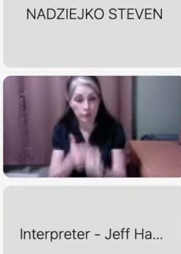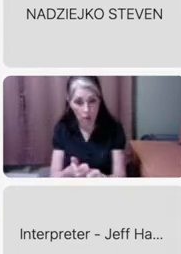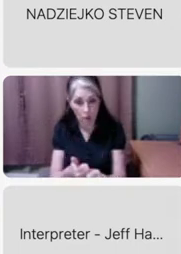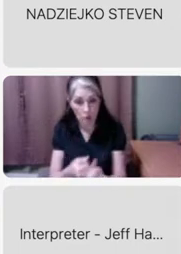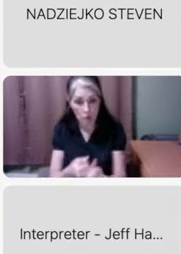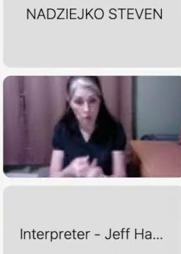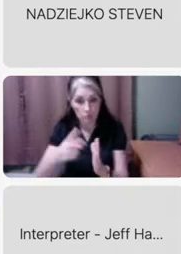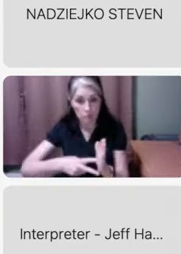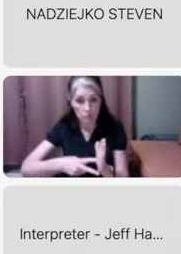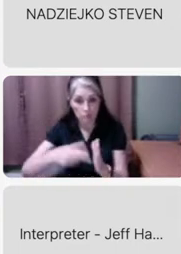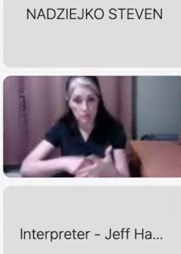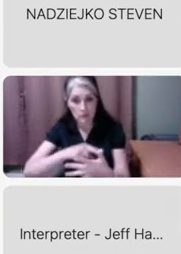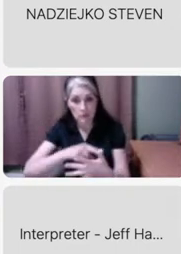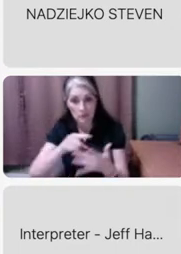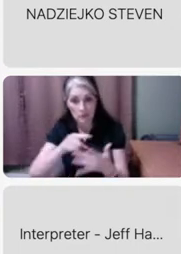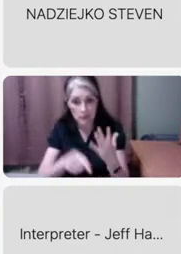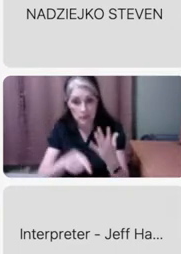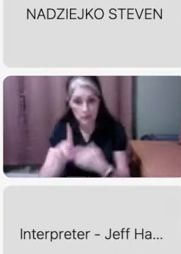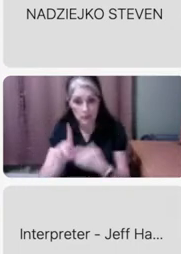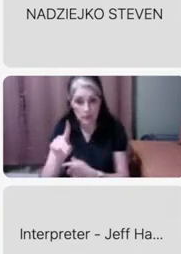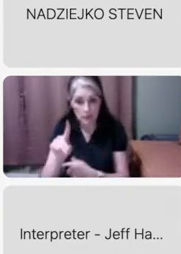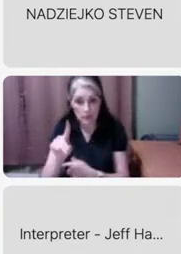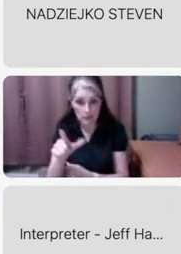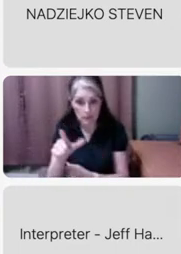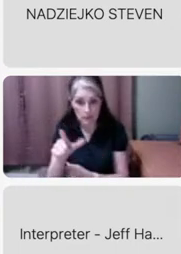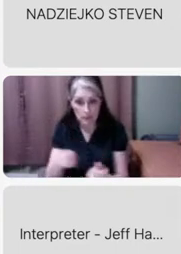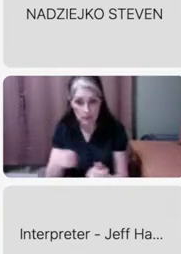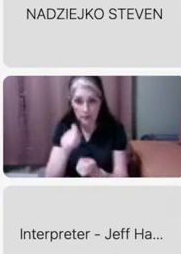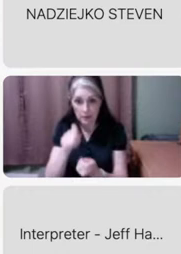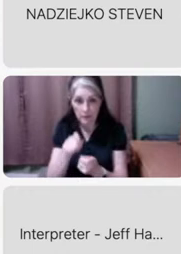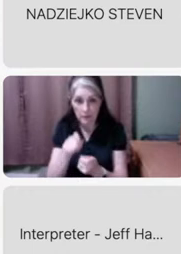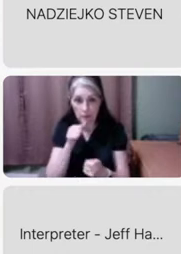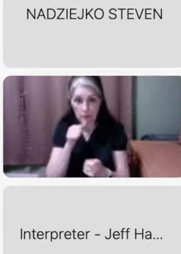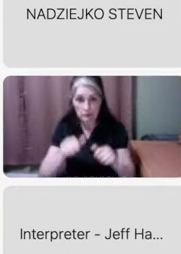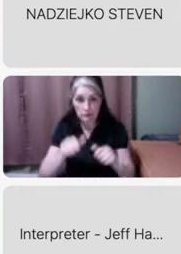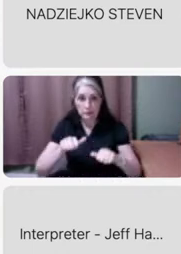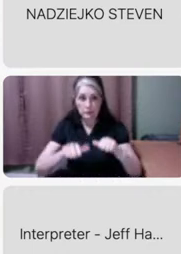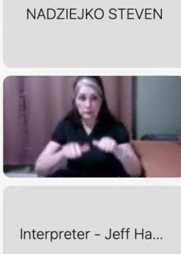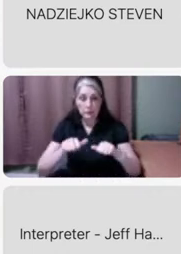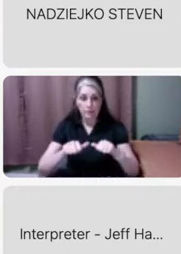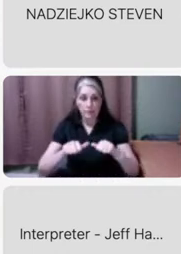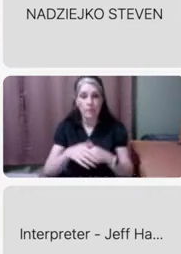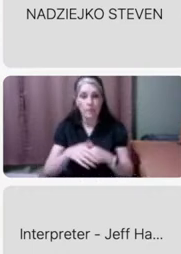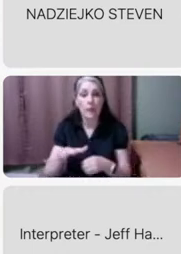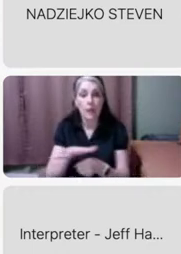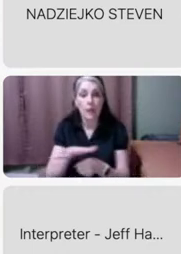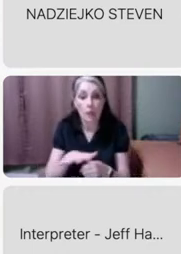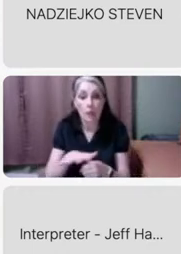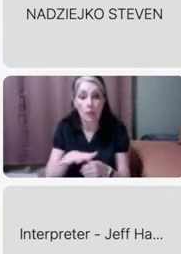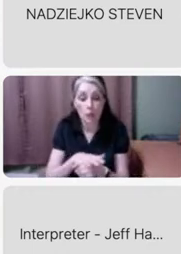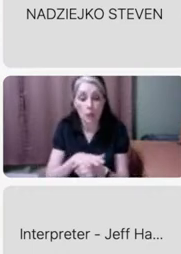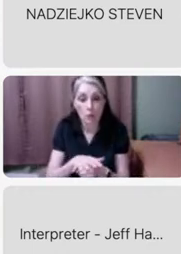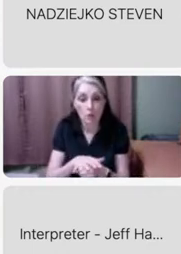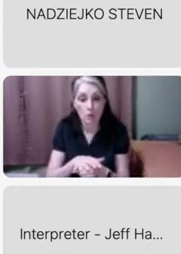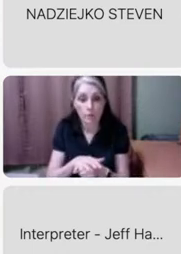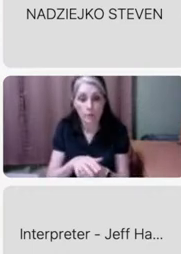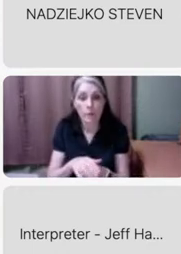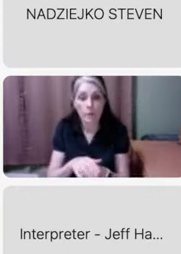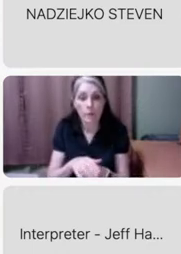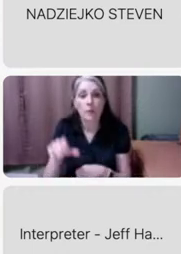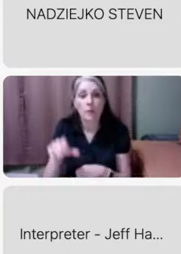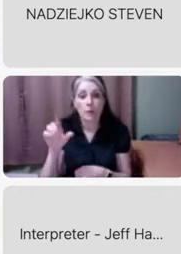specifics and is not as intimidating the local school wellness policy resource pack has easy to understand